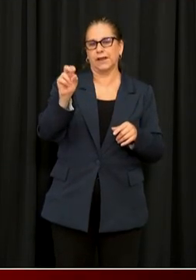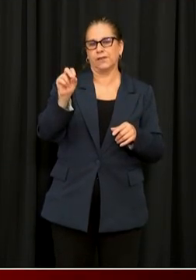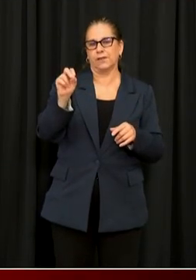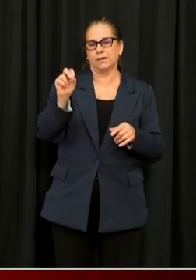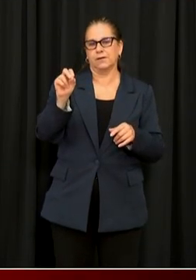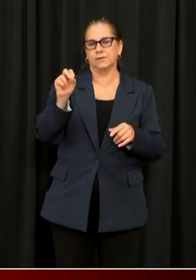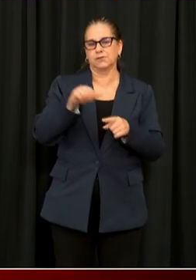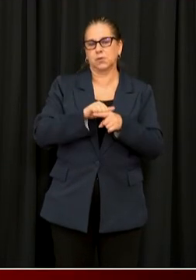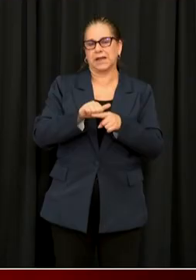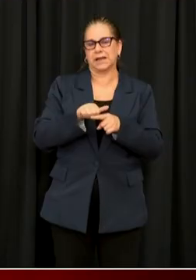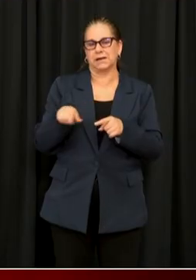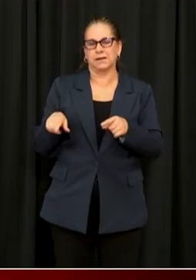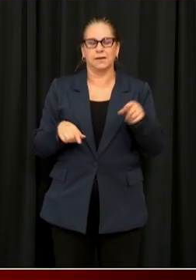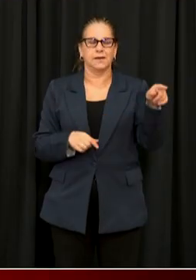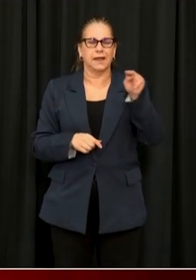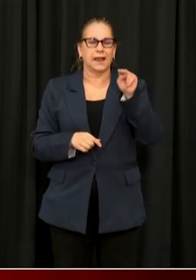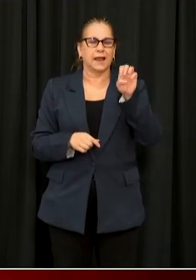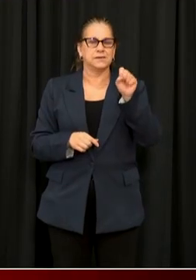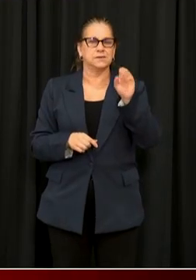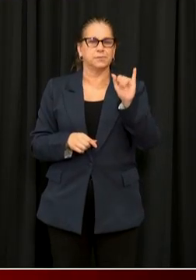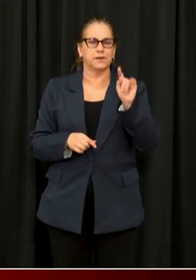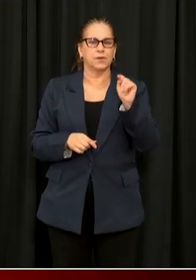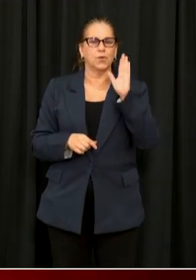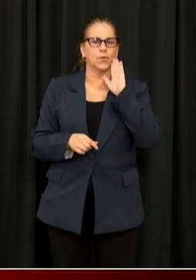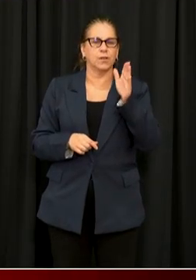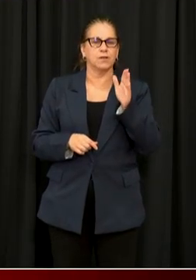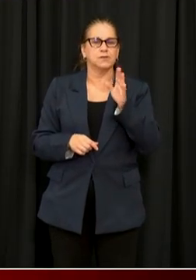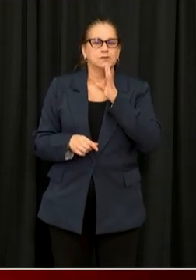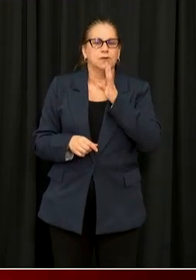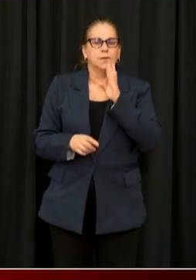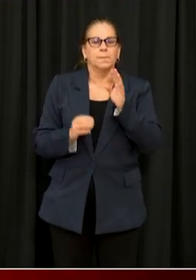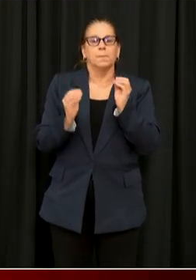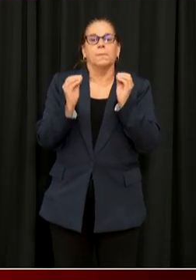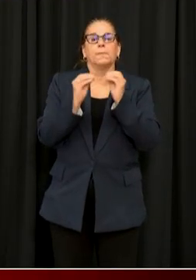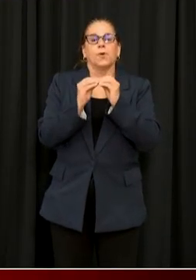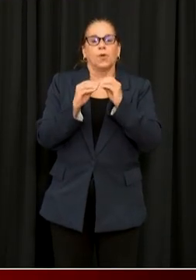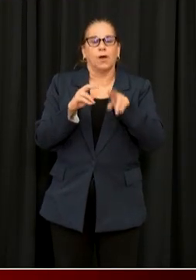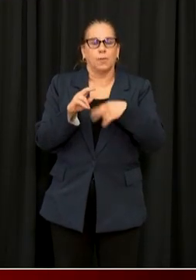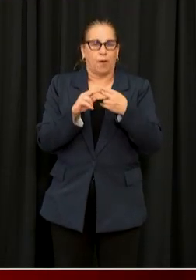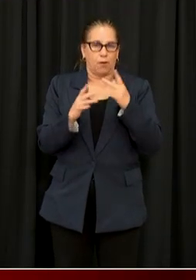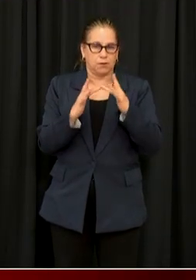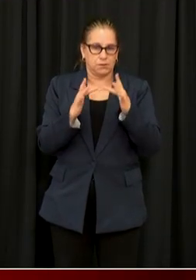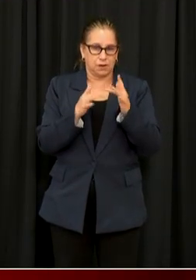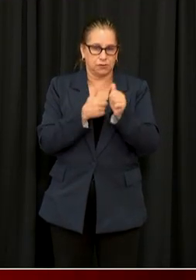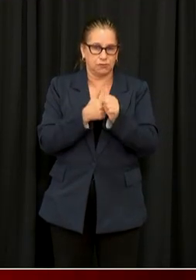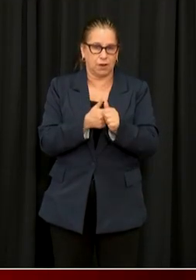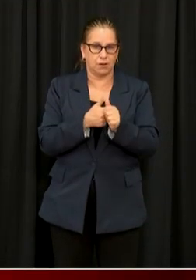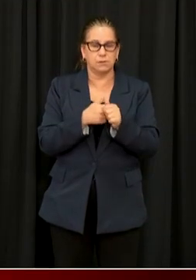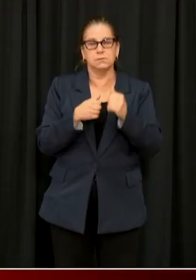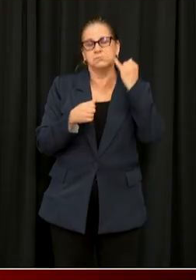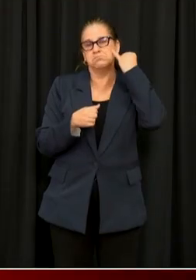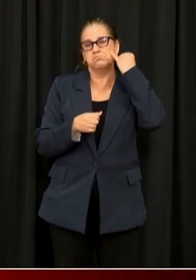contact tracing is all about and what you can expect if you receive a call from the health department.